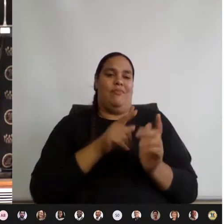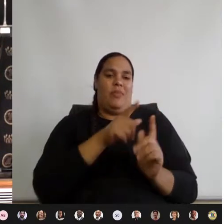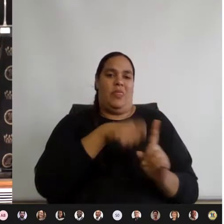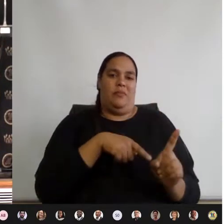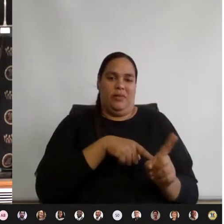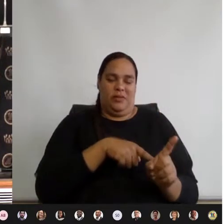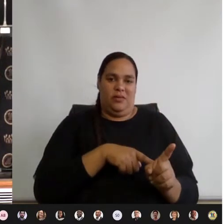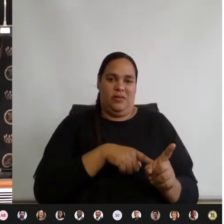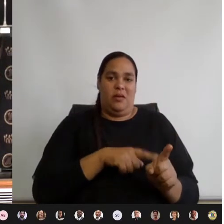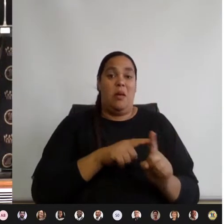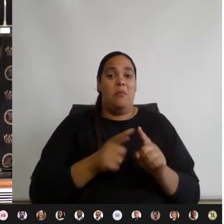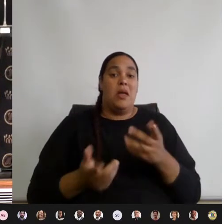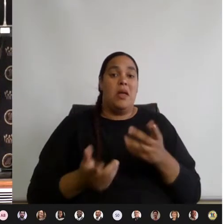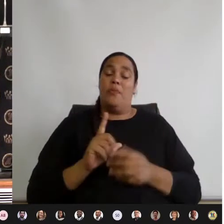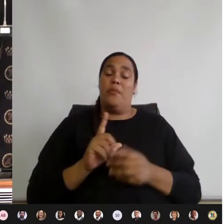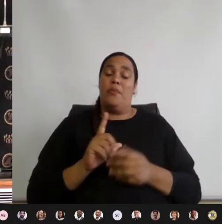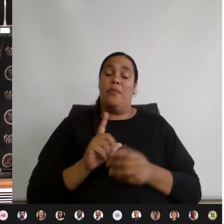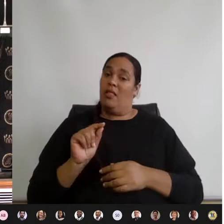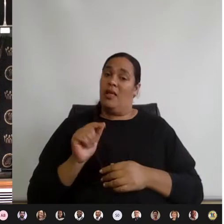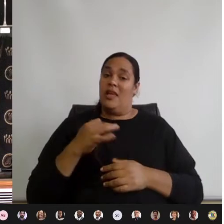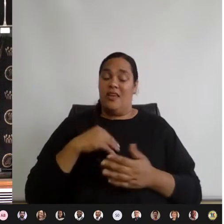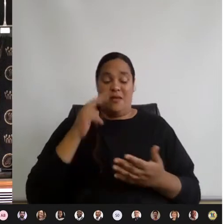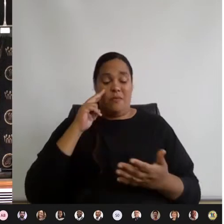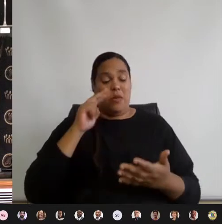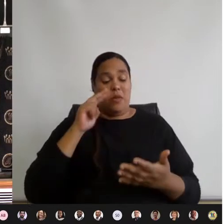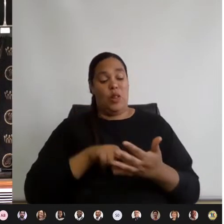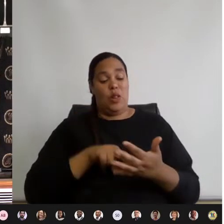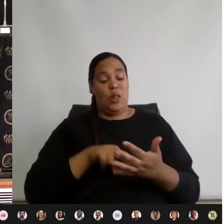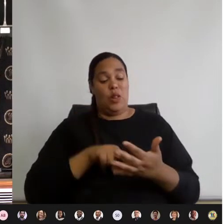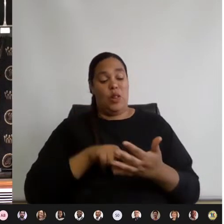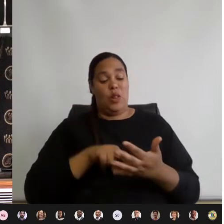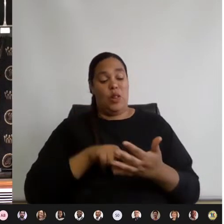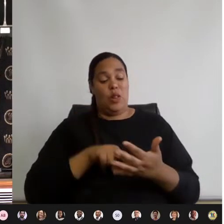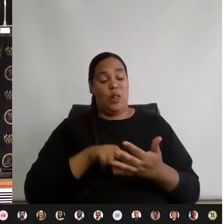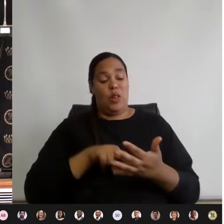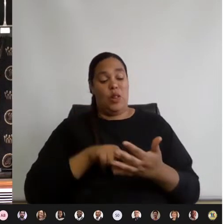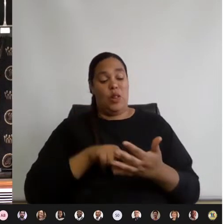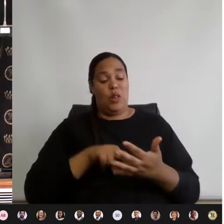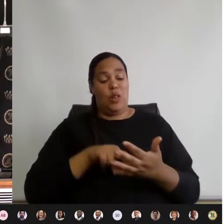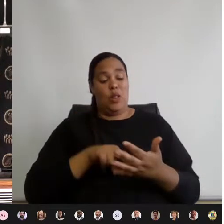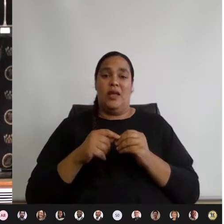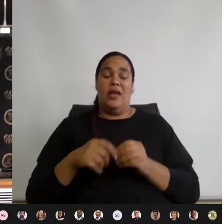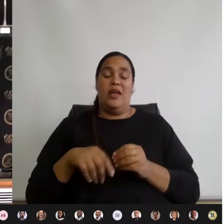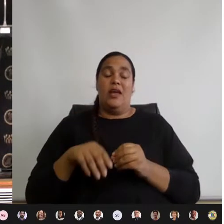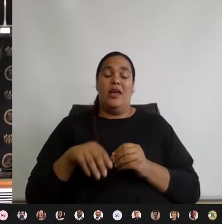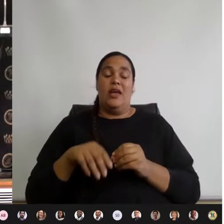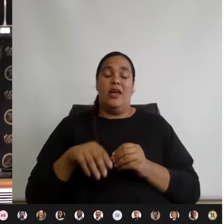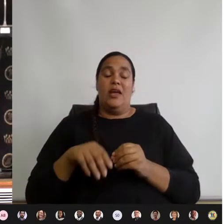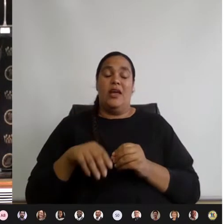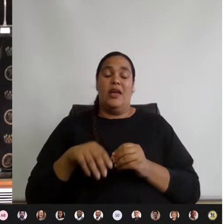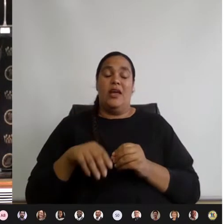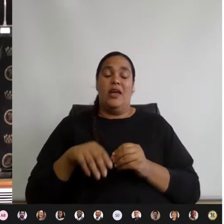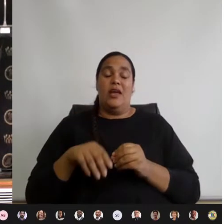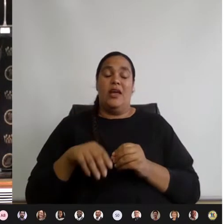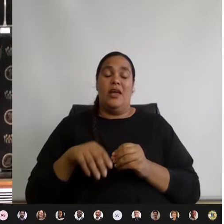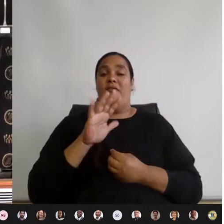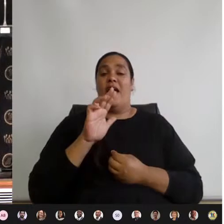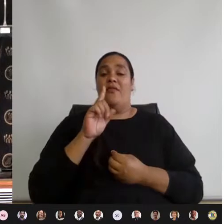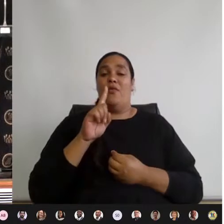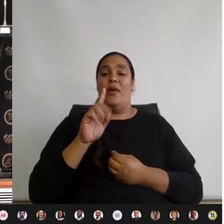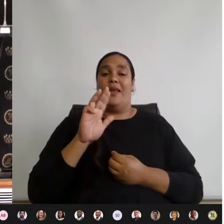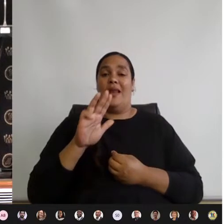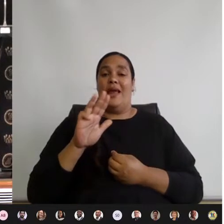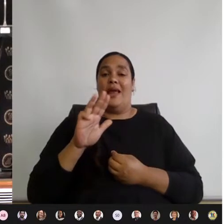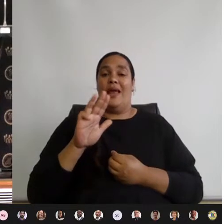But perhaps it's also quite interesting if I have a look at the one item you're talking about is IRF number 599, and another item you spoke about, which